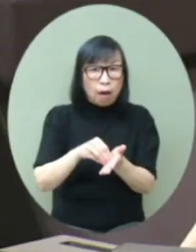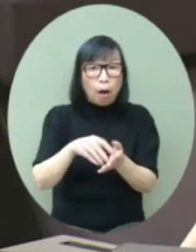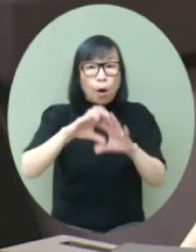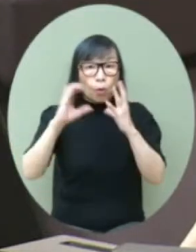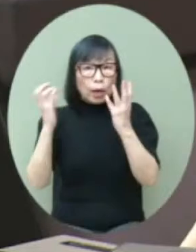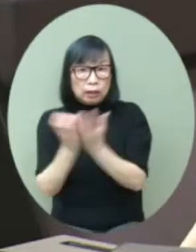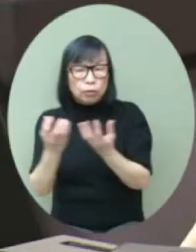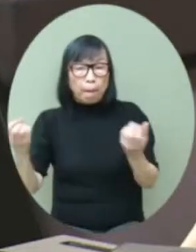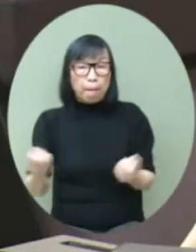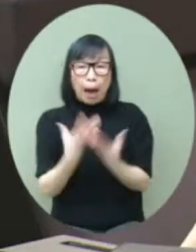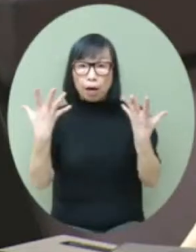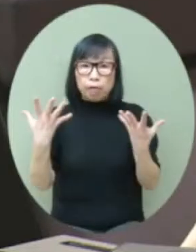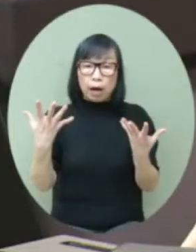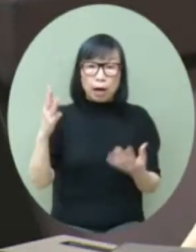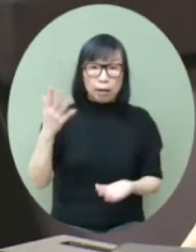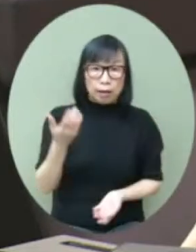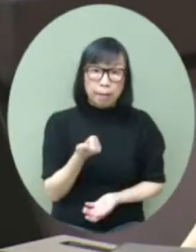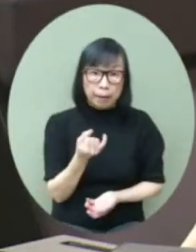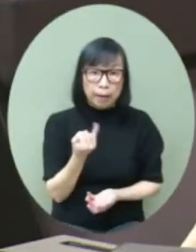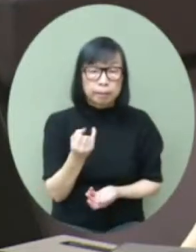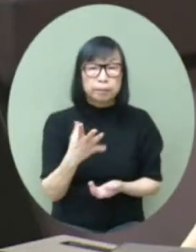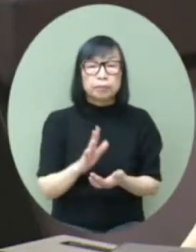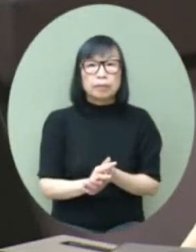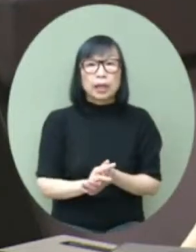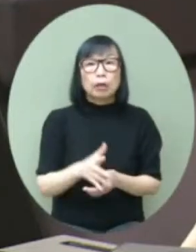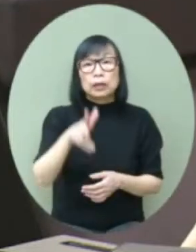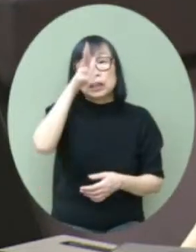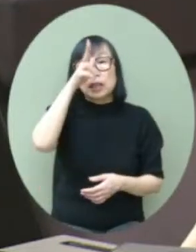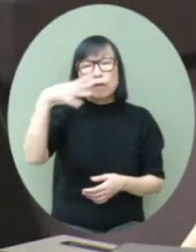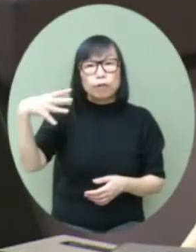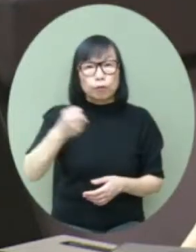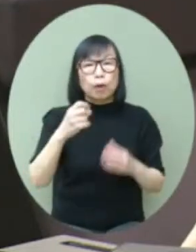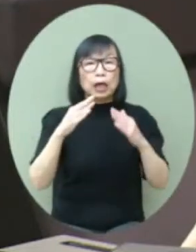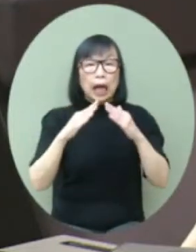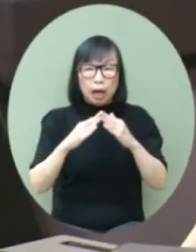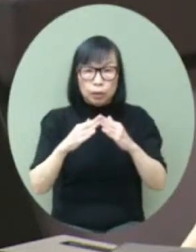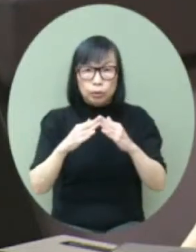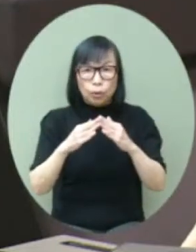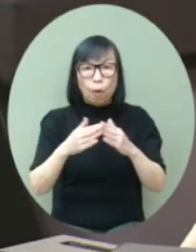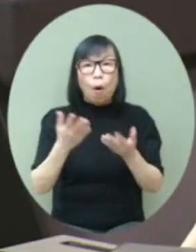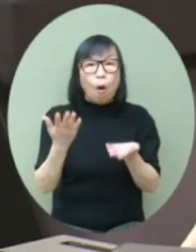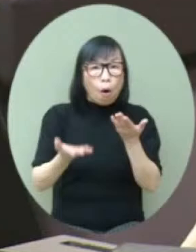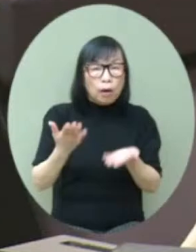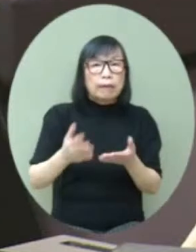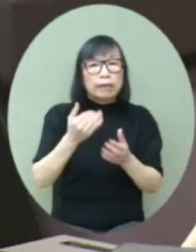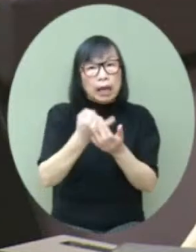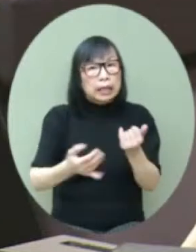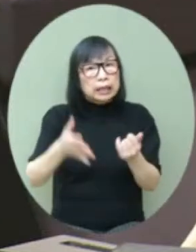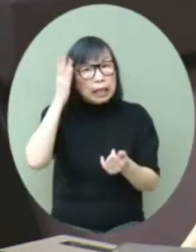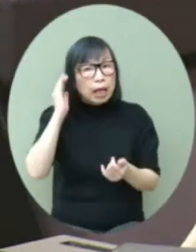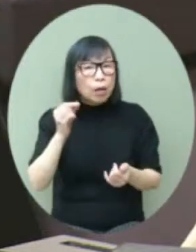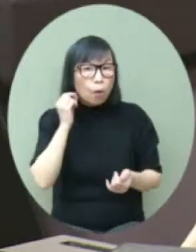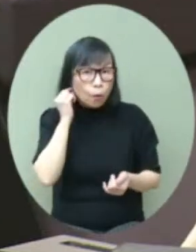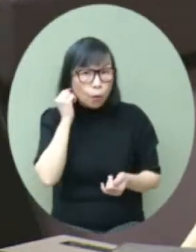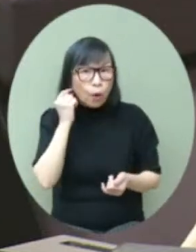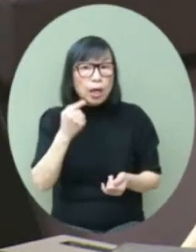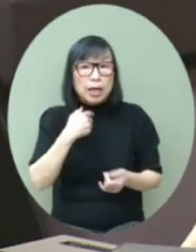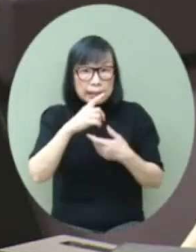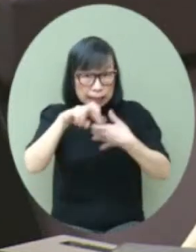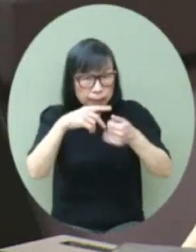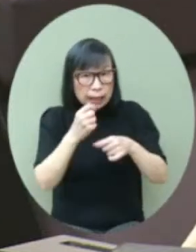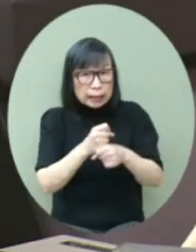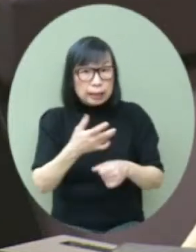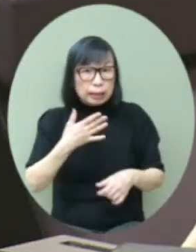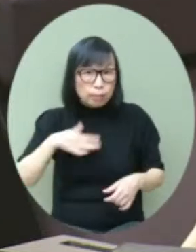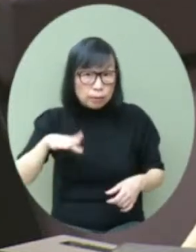of, infection? Would that result in an outbreak? And also for the family members of the officials